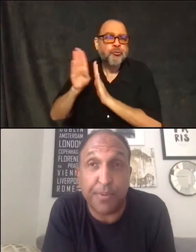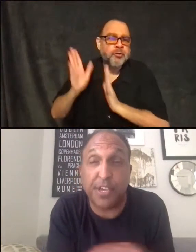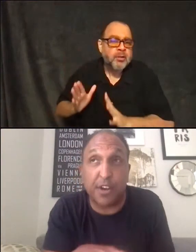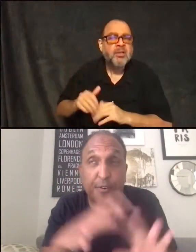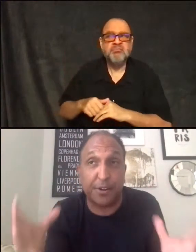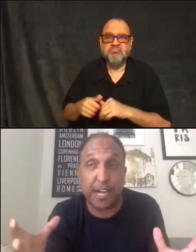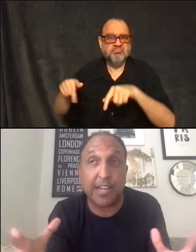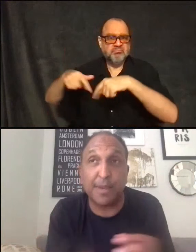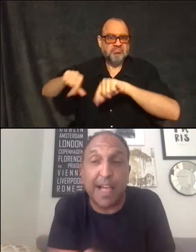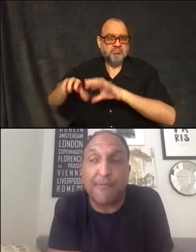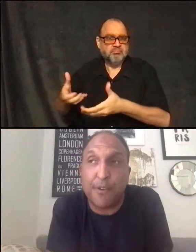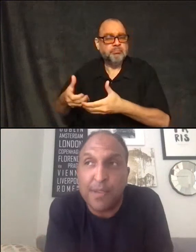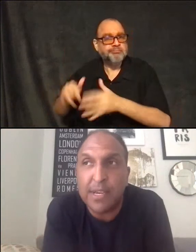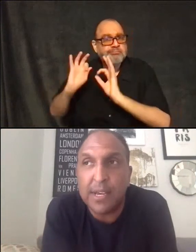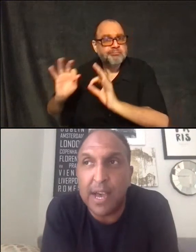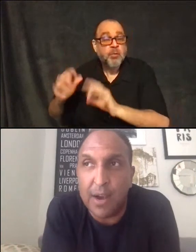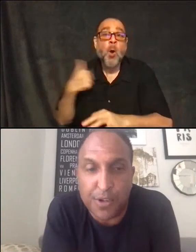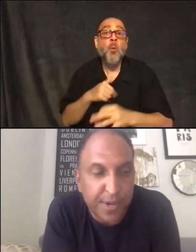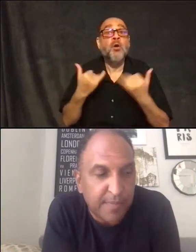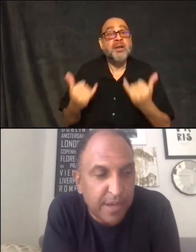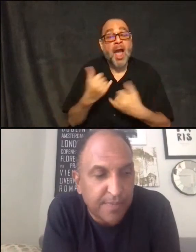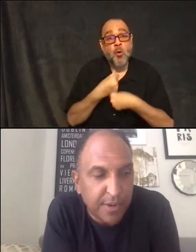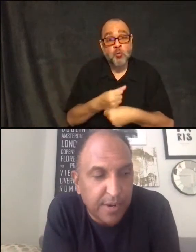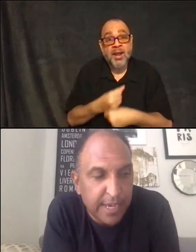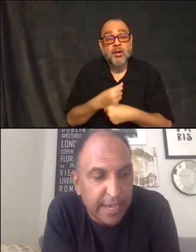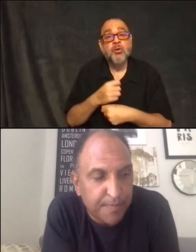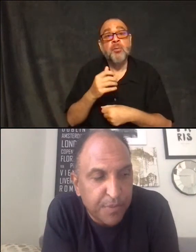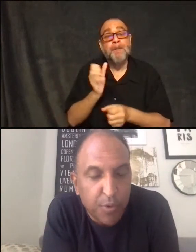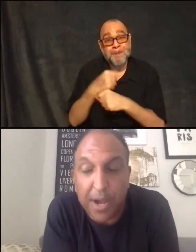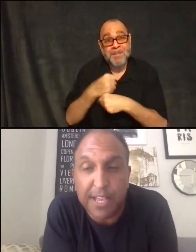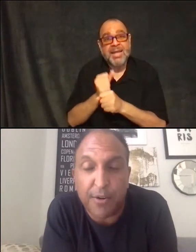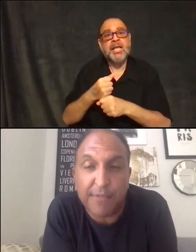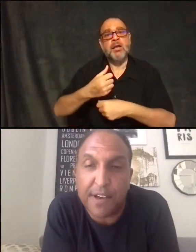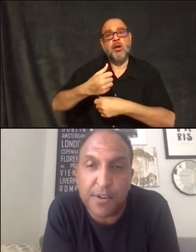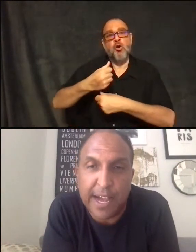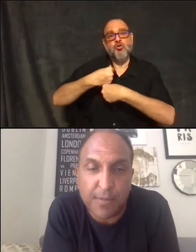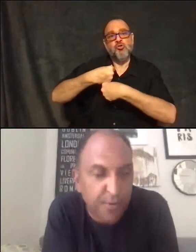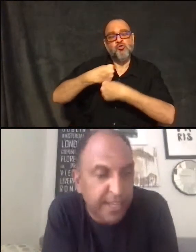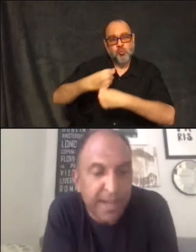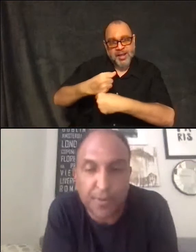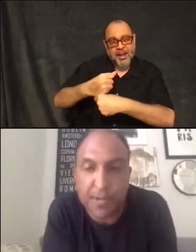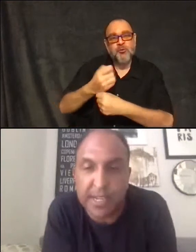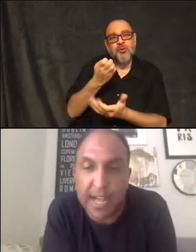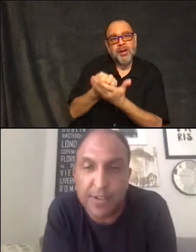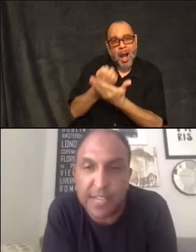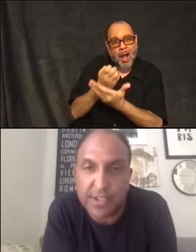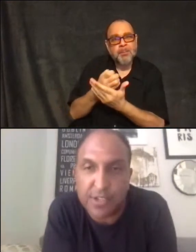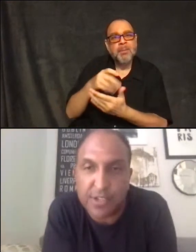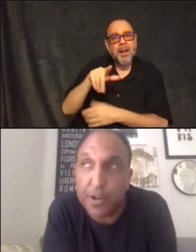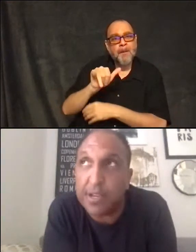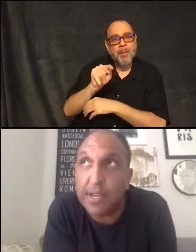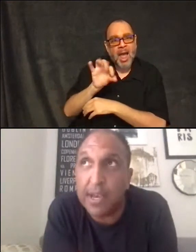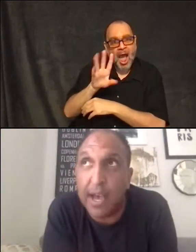now building a creator economy platform. We're doing a Republic crowdfund around. We're going to raise about $3 million to